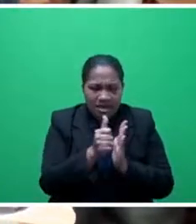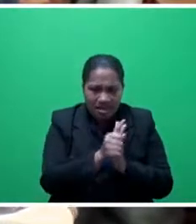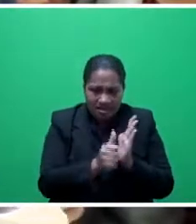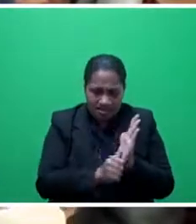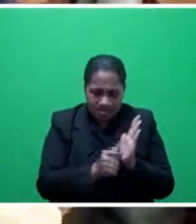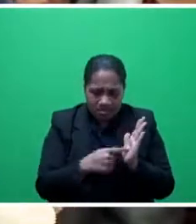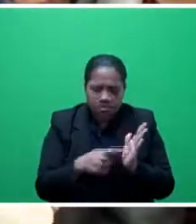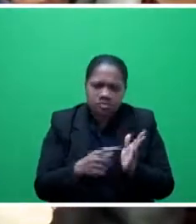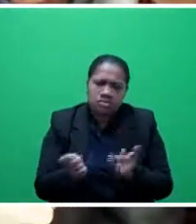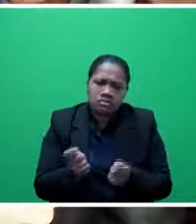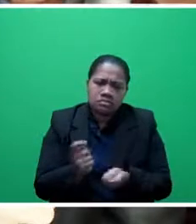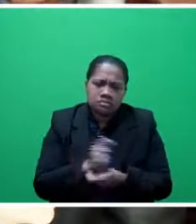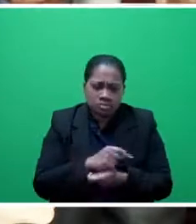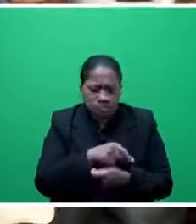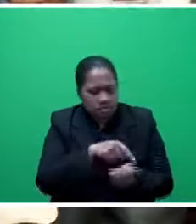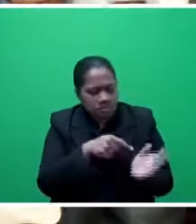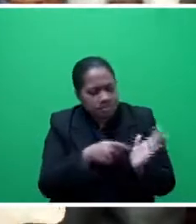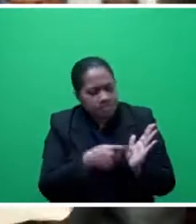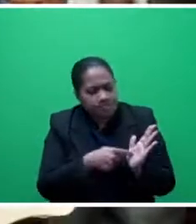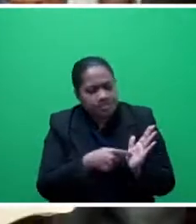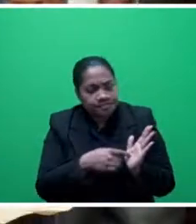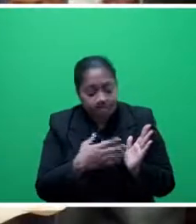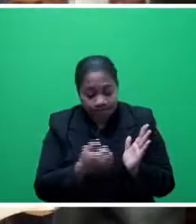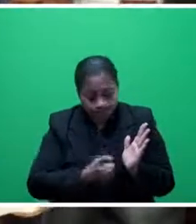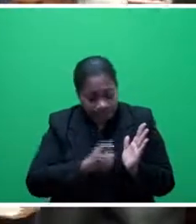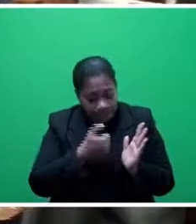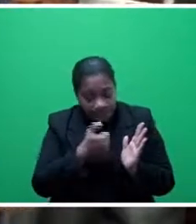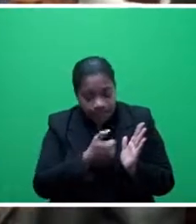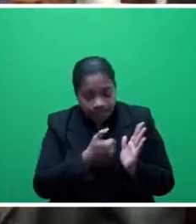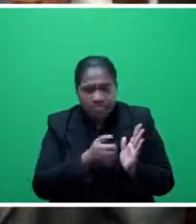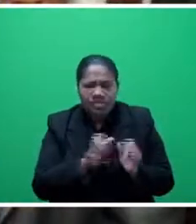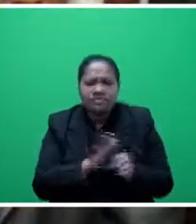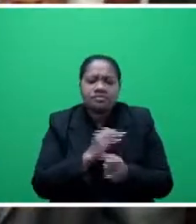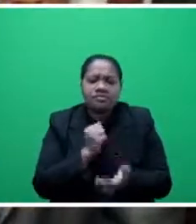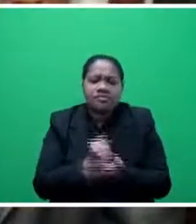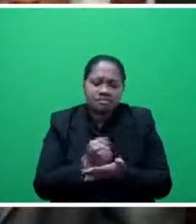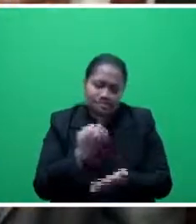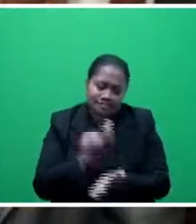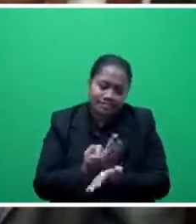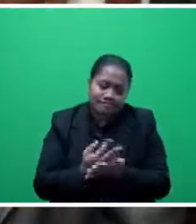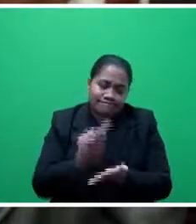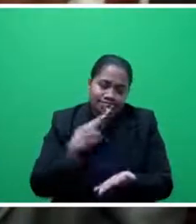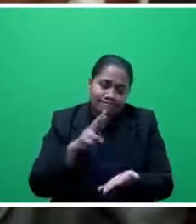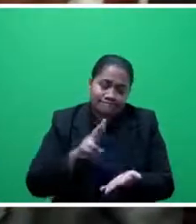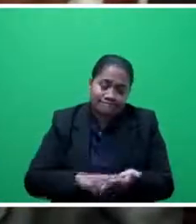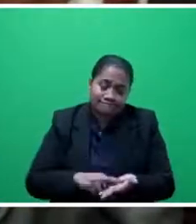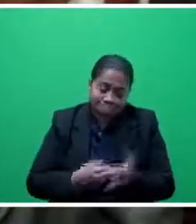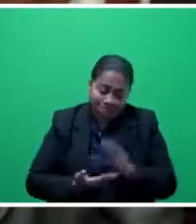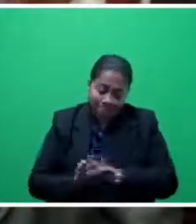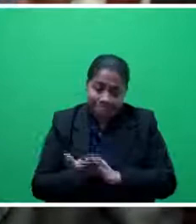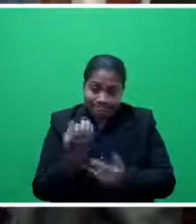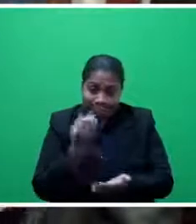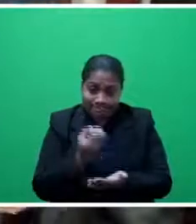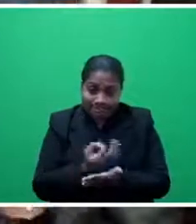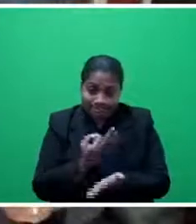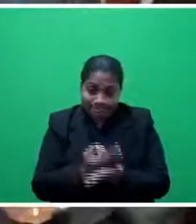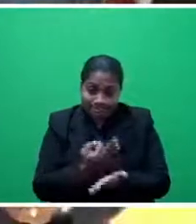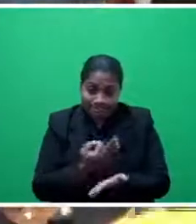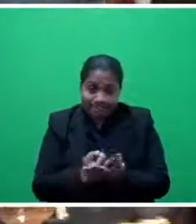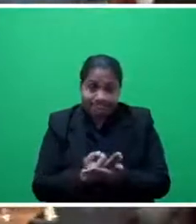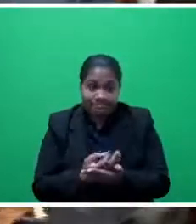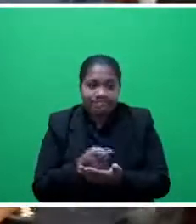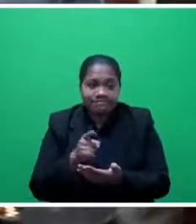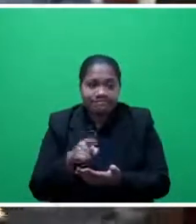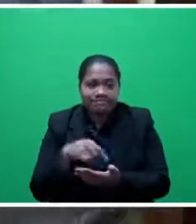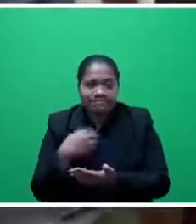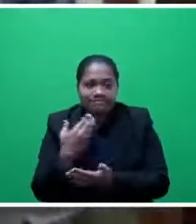The Accident Compensation Budget Amendment Bill, Mr. Speaker, sir, seeks to amend the Act to ensure financial reporting requirements under the fund are aligned to how trust funds are